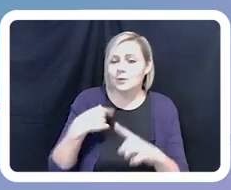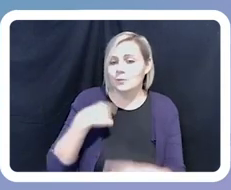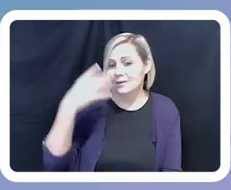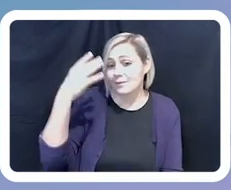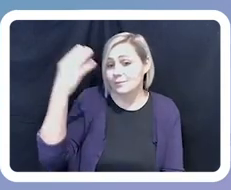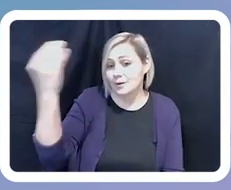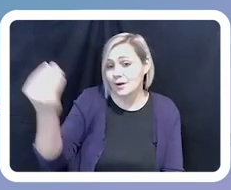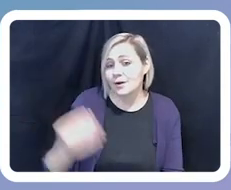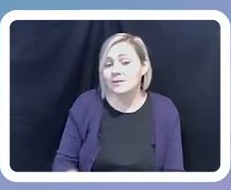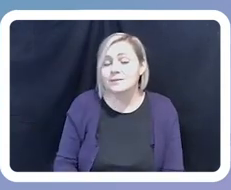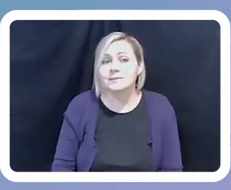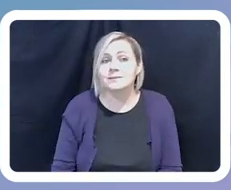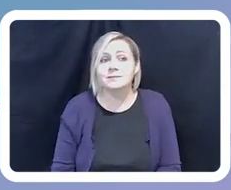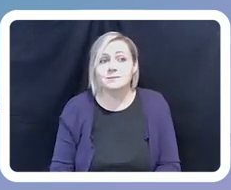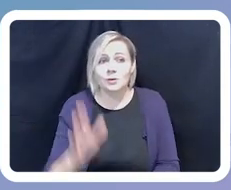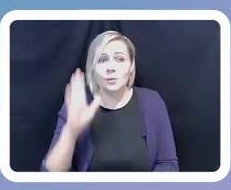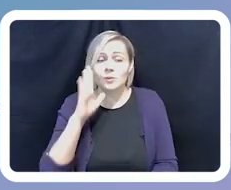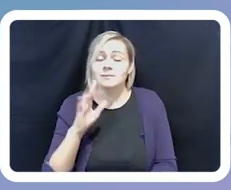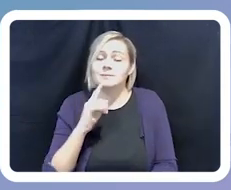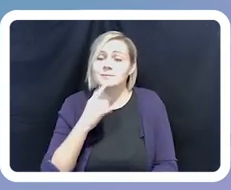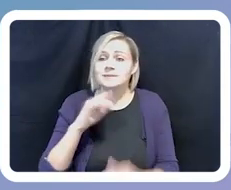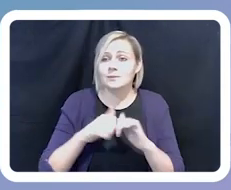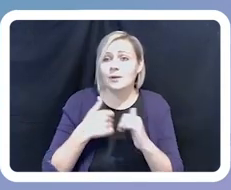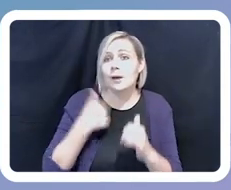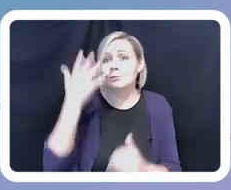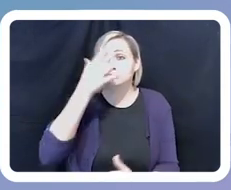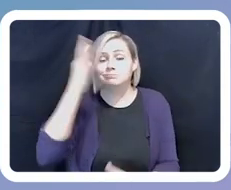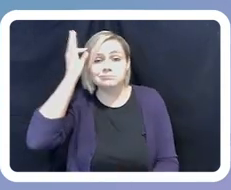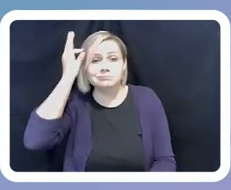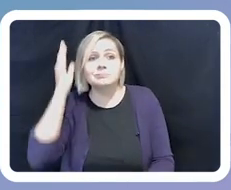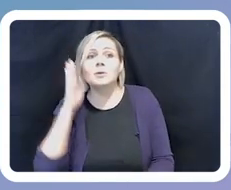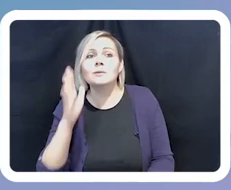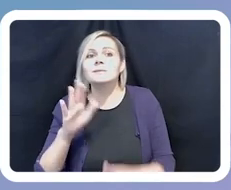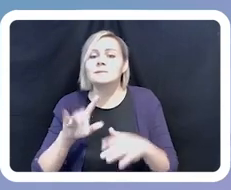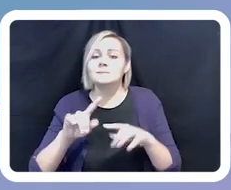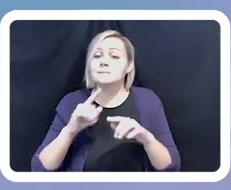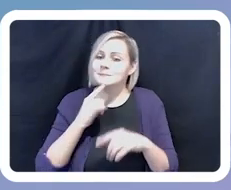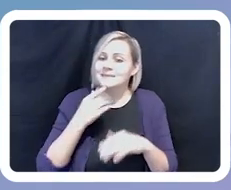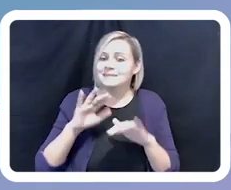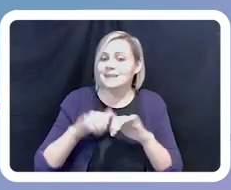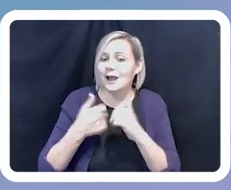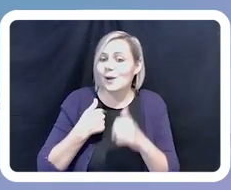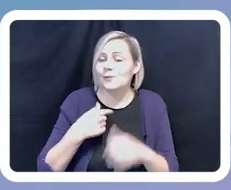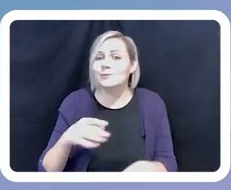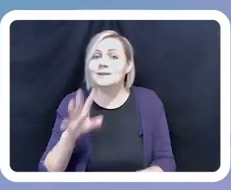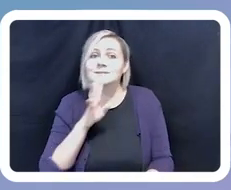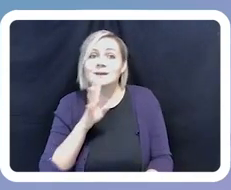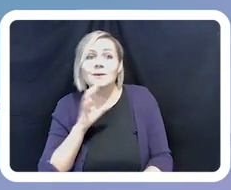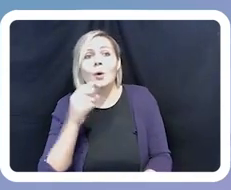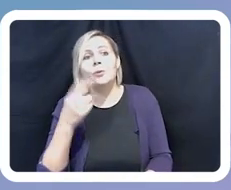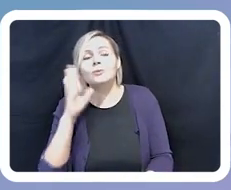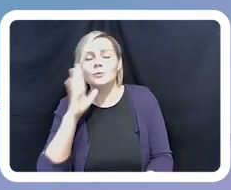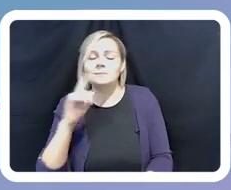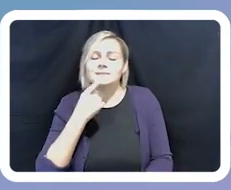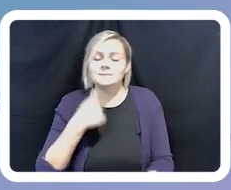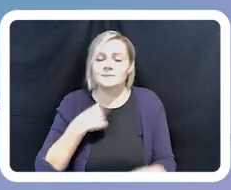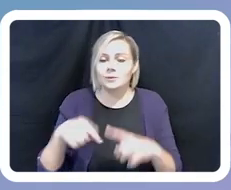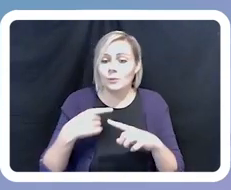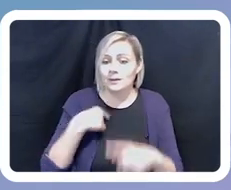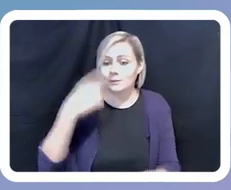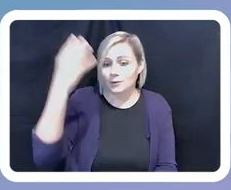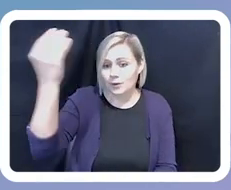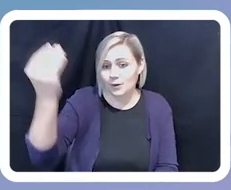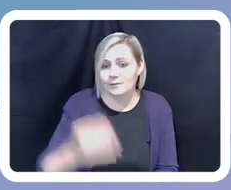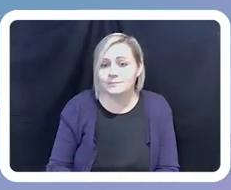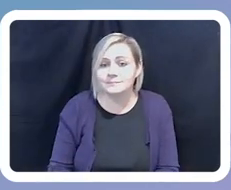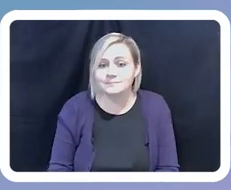gone, you're gonna miss me when I'm gone. You're gonna miss me by my walk, you're gonna miss me by my talk, oh, you're gonna